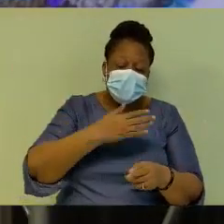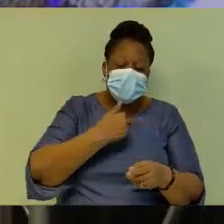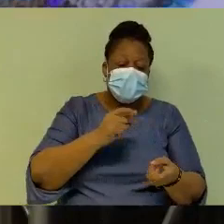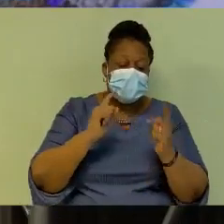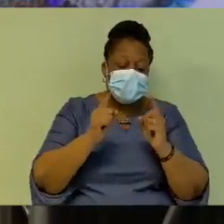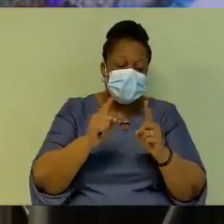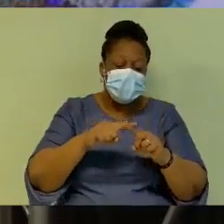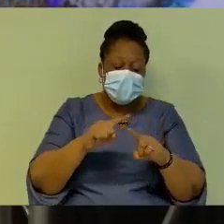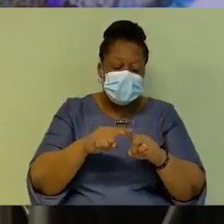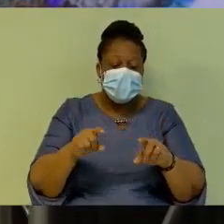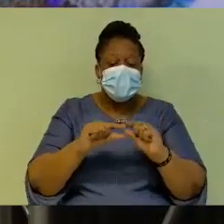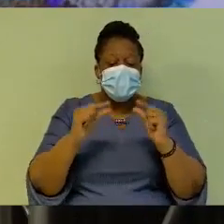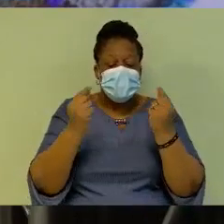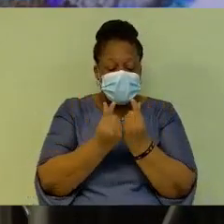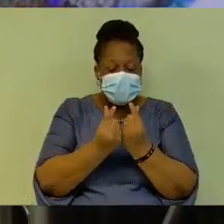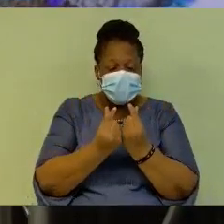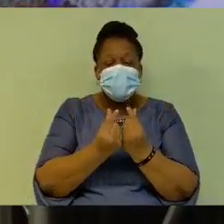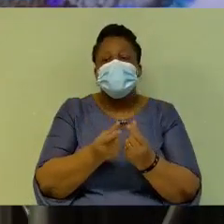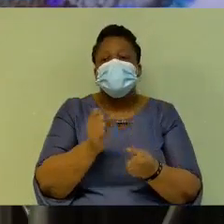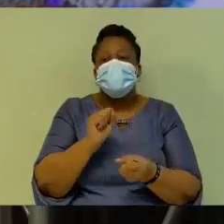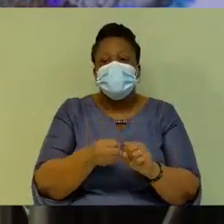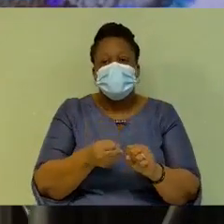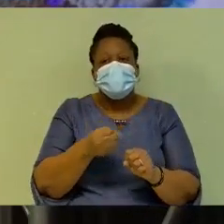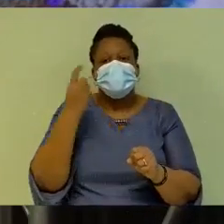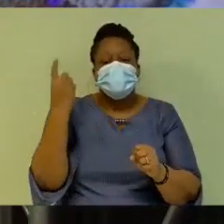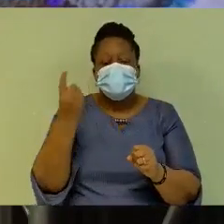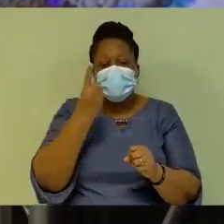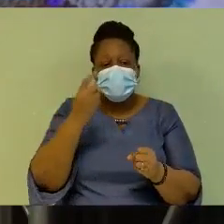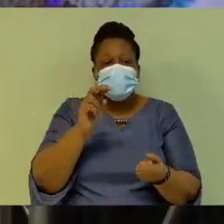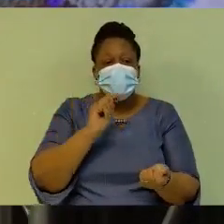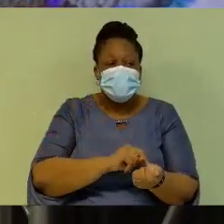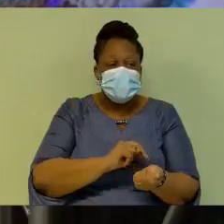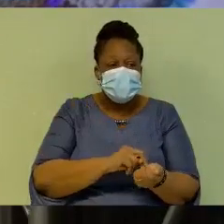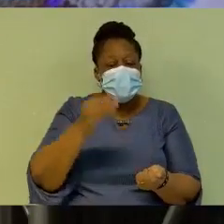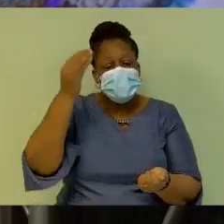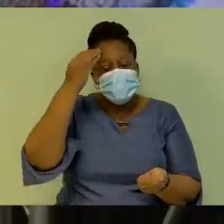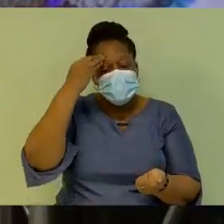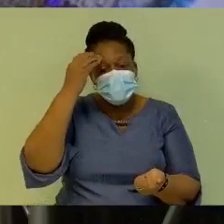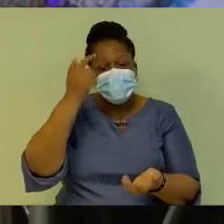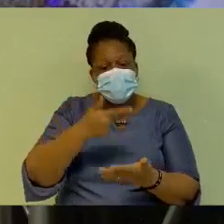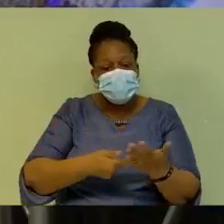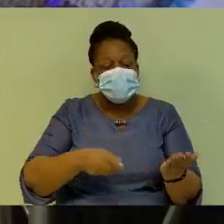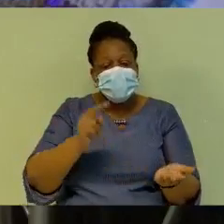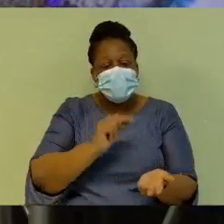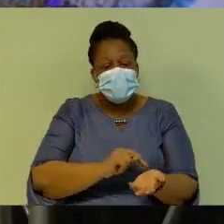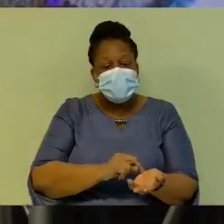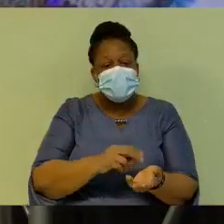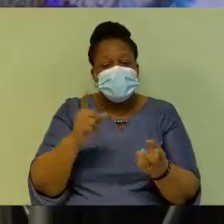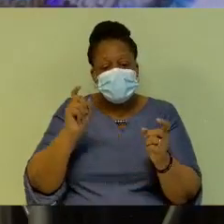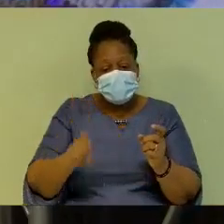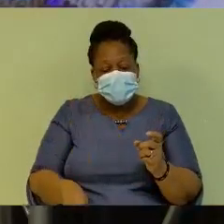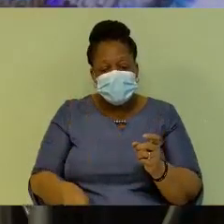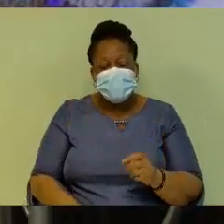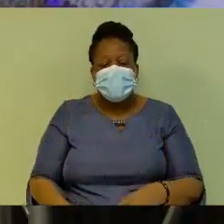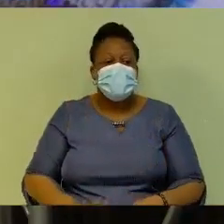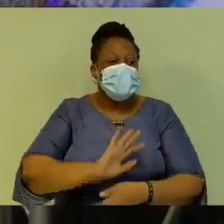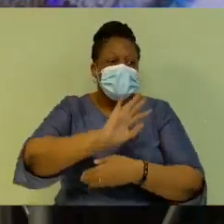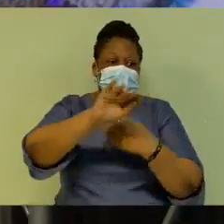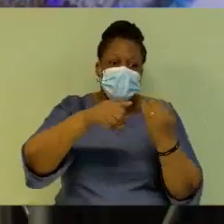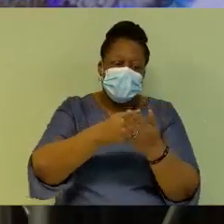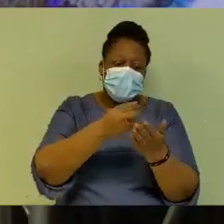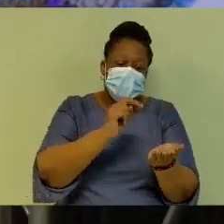nurses. Only nurses can do nurses best. All nurses, healthcare workers, thank you for your